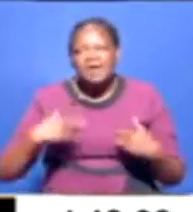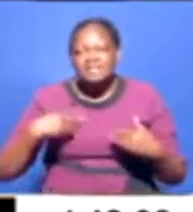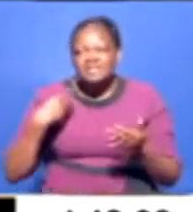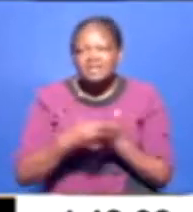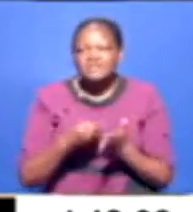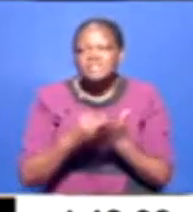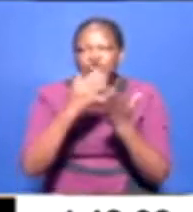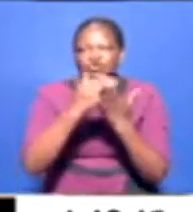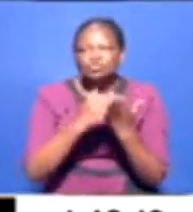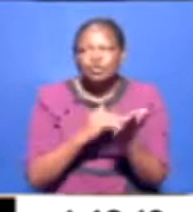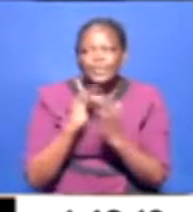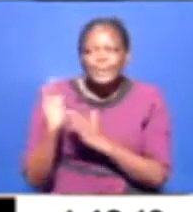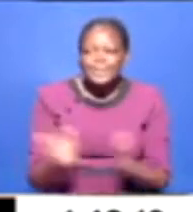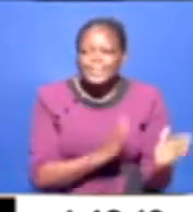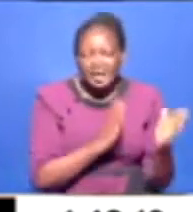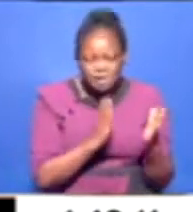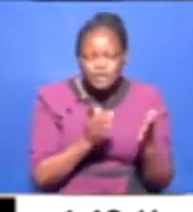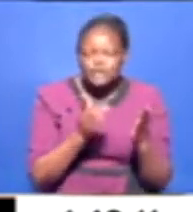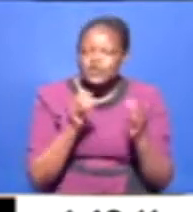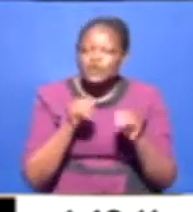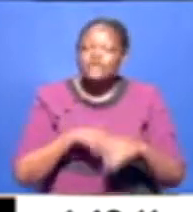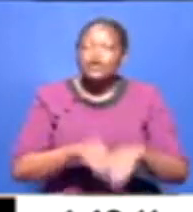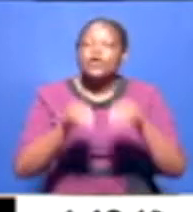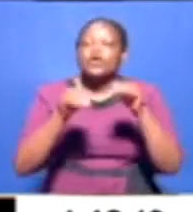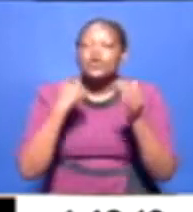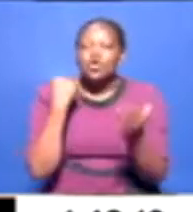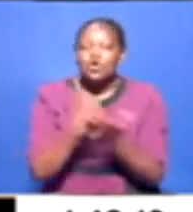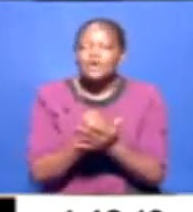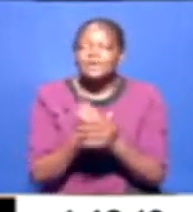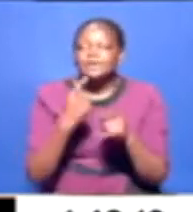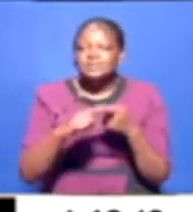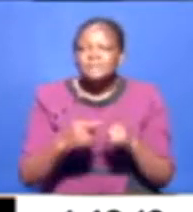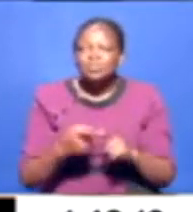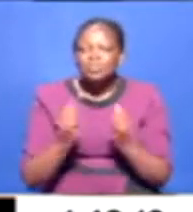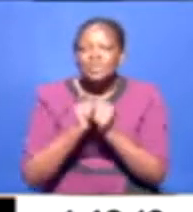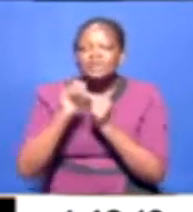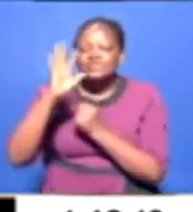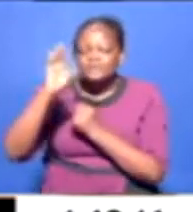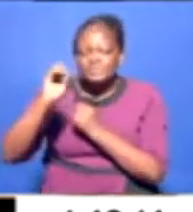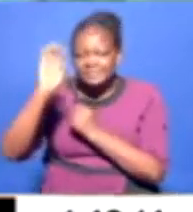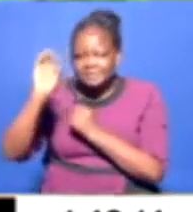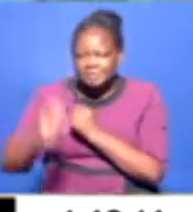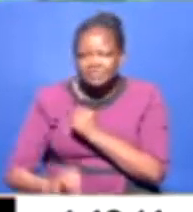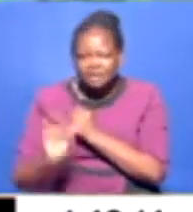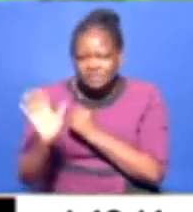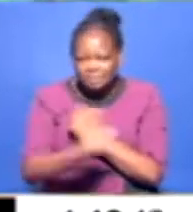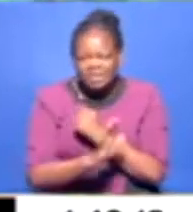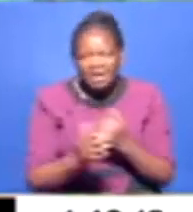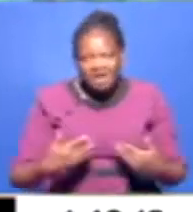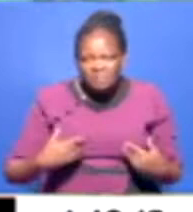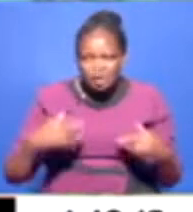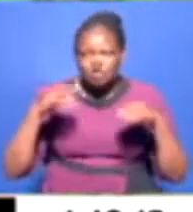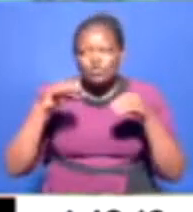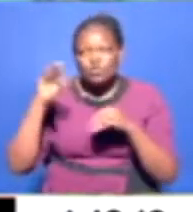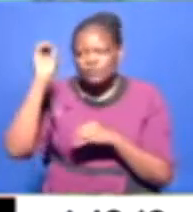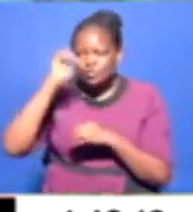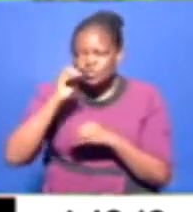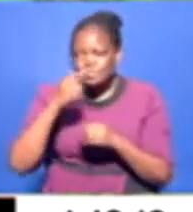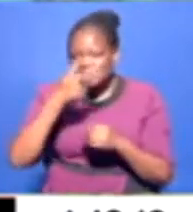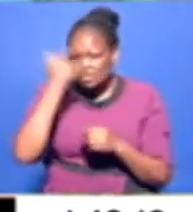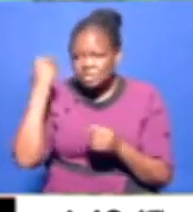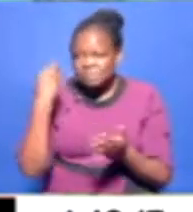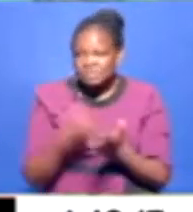statements prepared in compliance with audit standards, with 50% of them having a qualified opinion because the